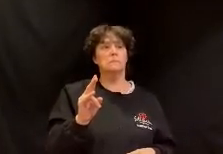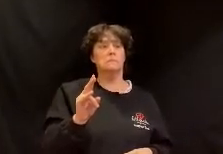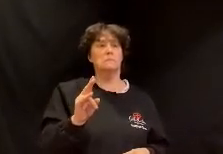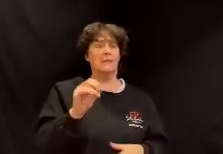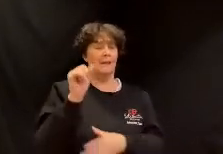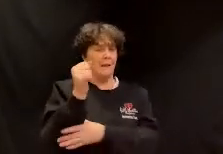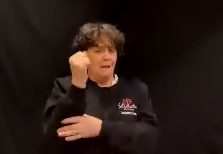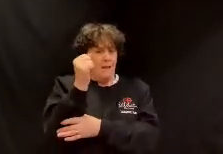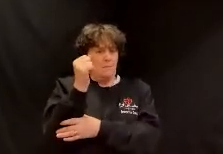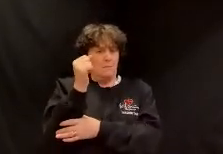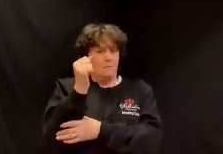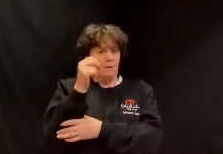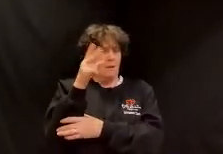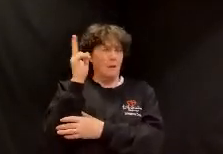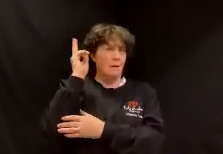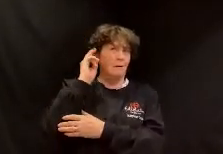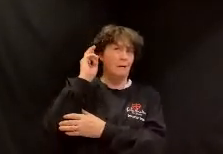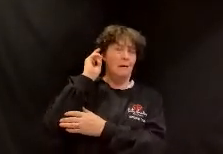Abraham heard the word.